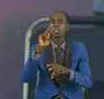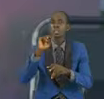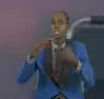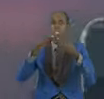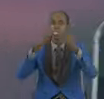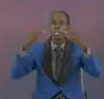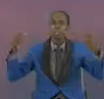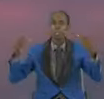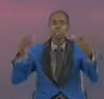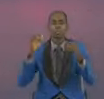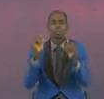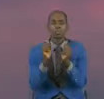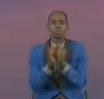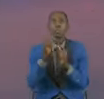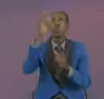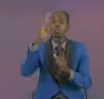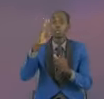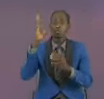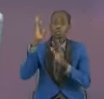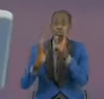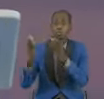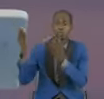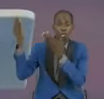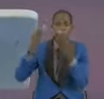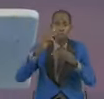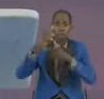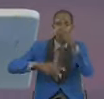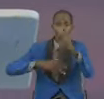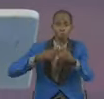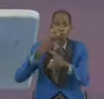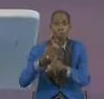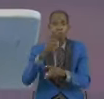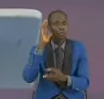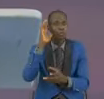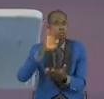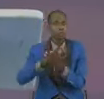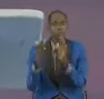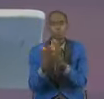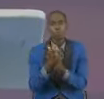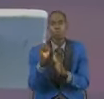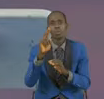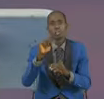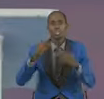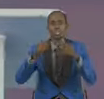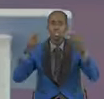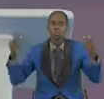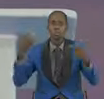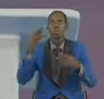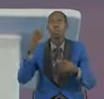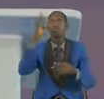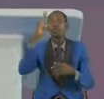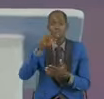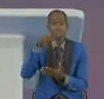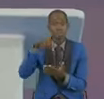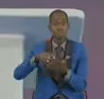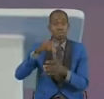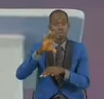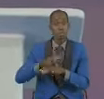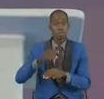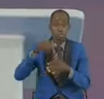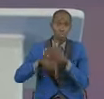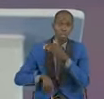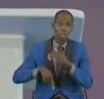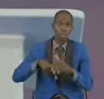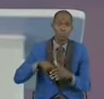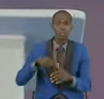in the world, you become an enemy of God. This church, Deeper Life, crusade